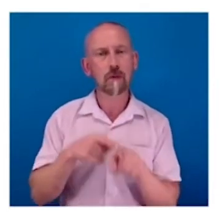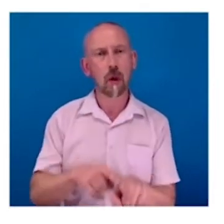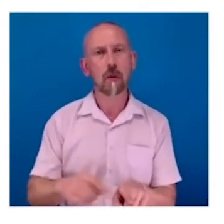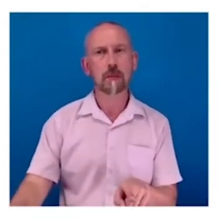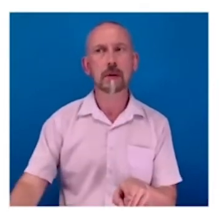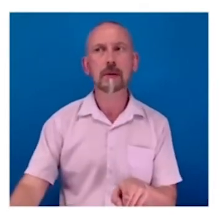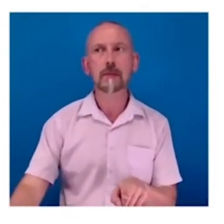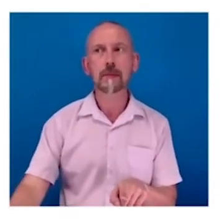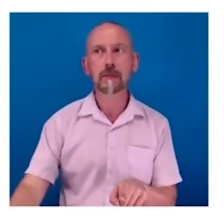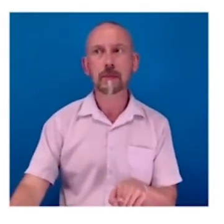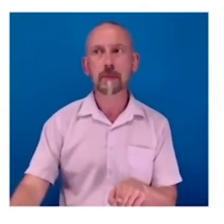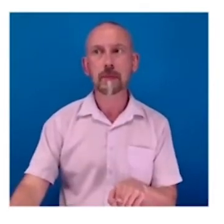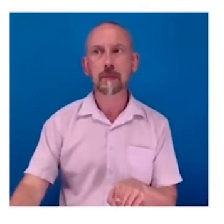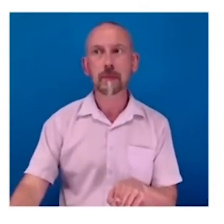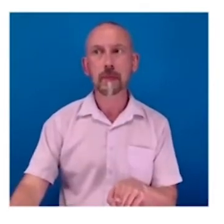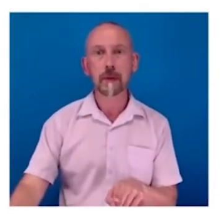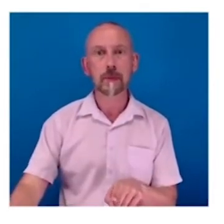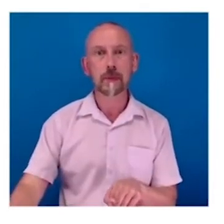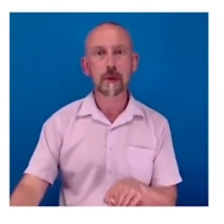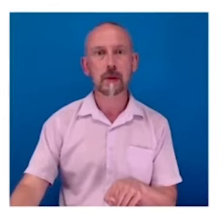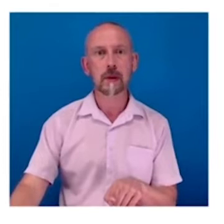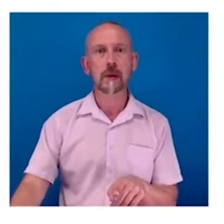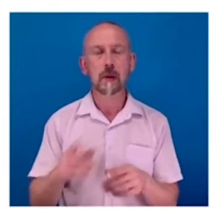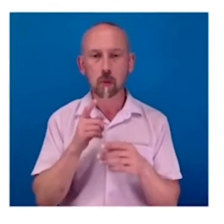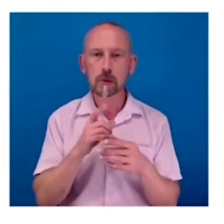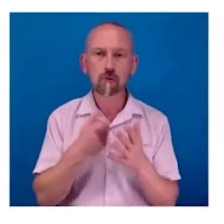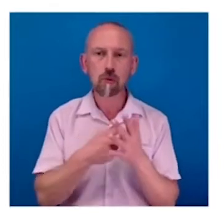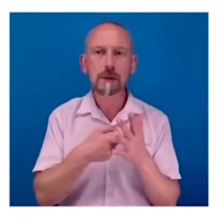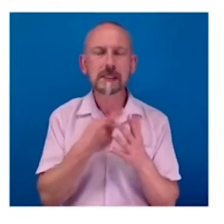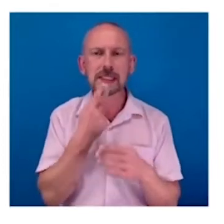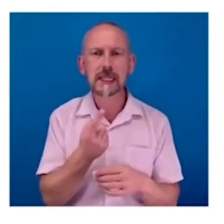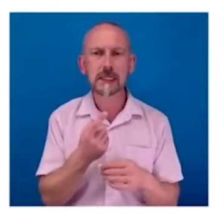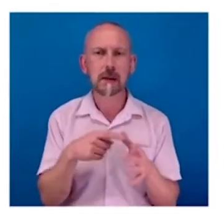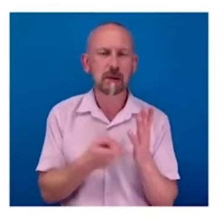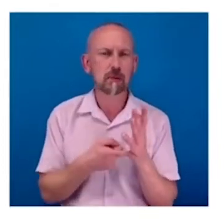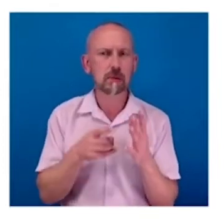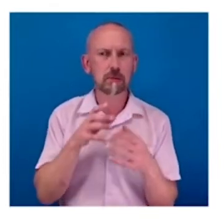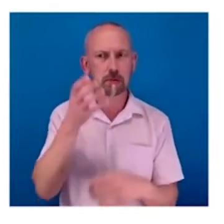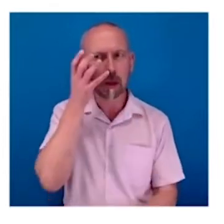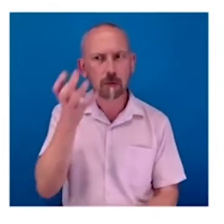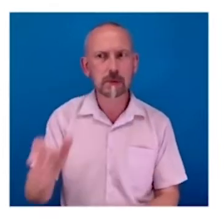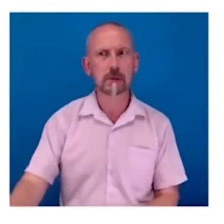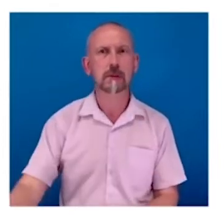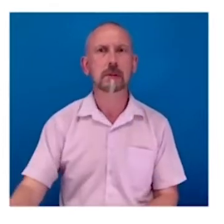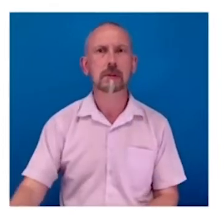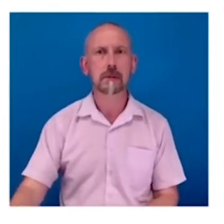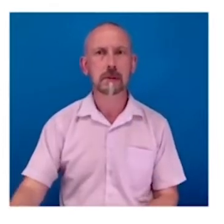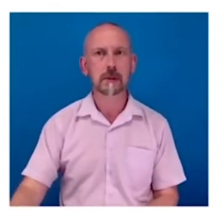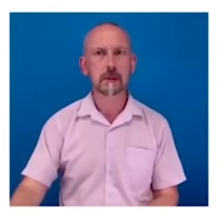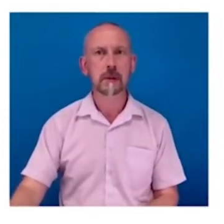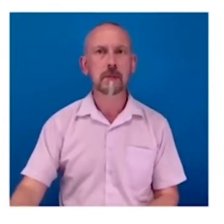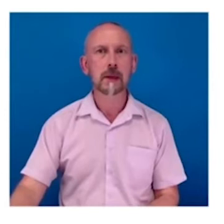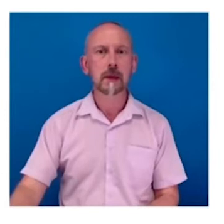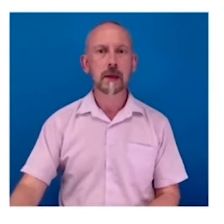for all sectors, government, municipalities, and private companies, all have to be fully accessible as an organization